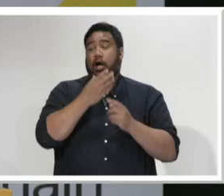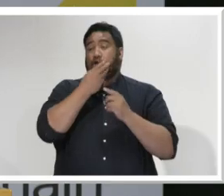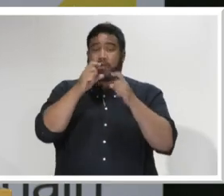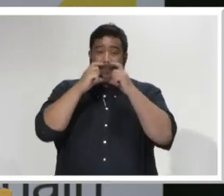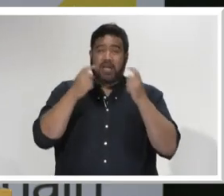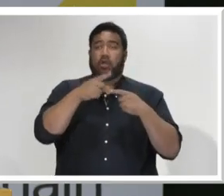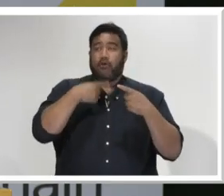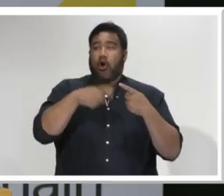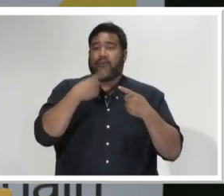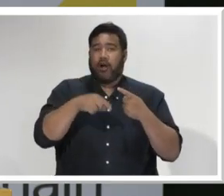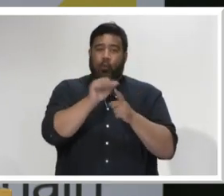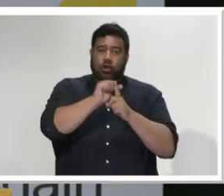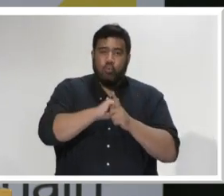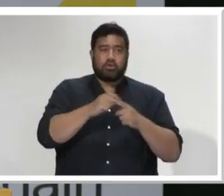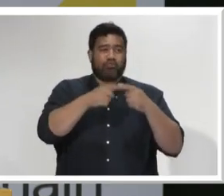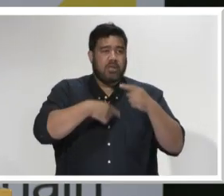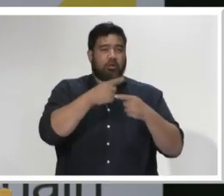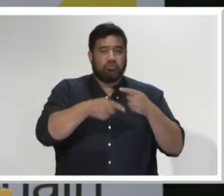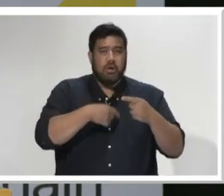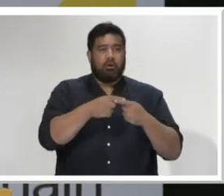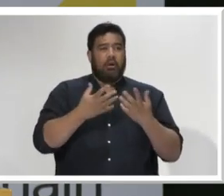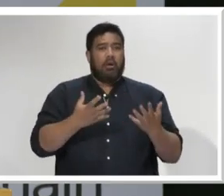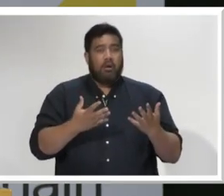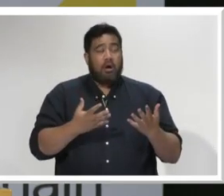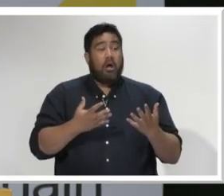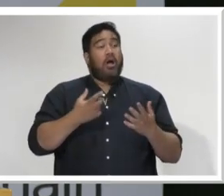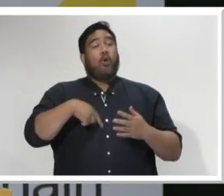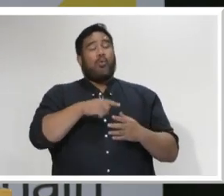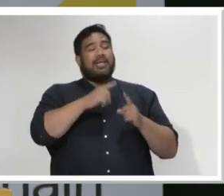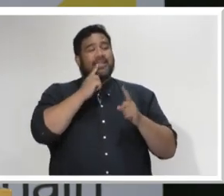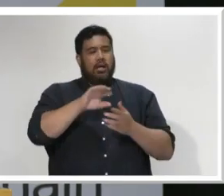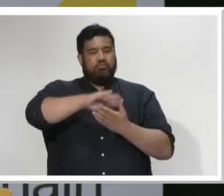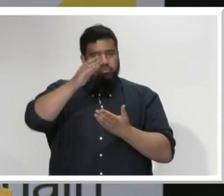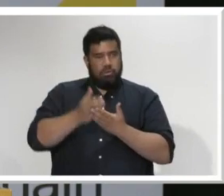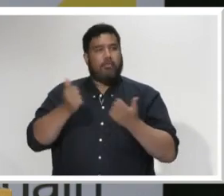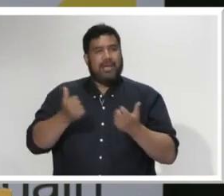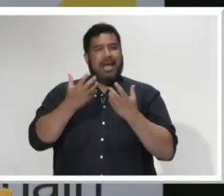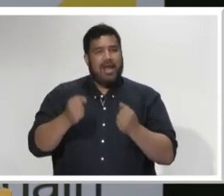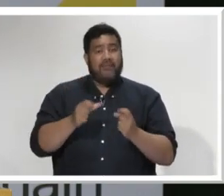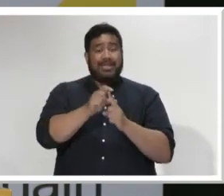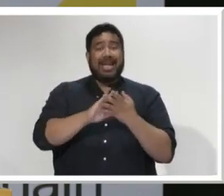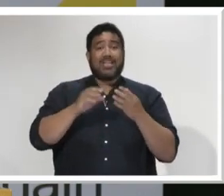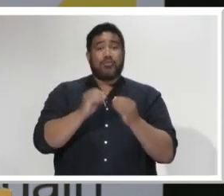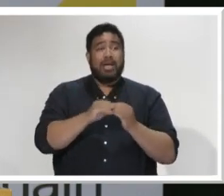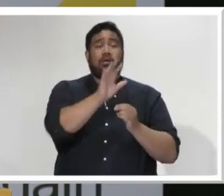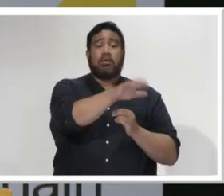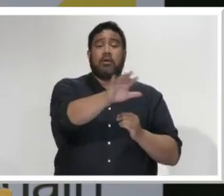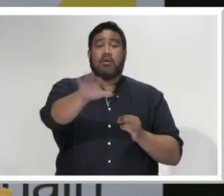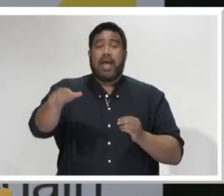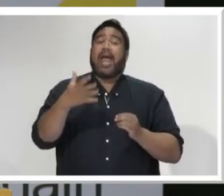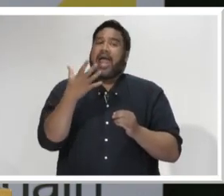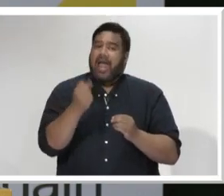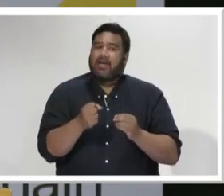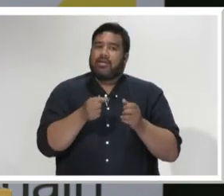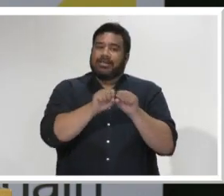they may be recycling it, and as all our hospitals have quite advanced recycling programs, because there's a lot